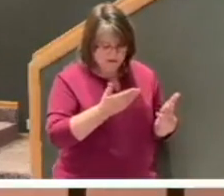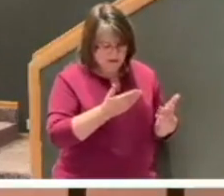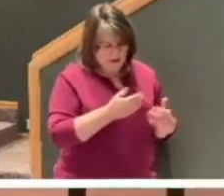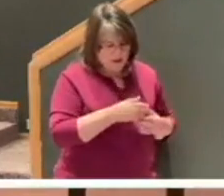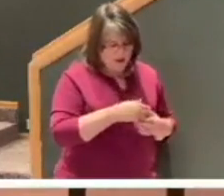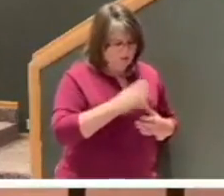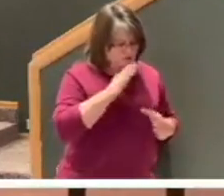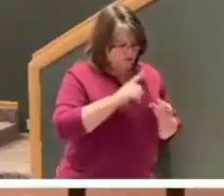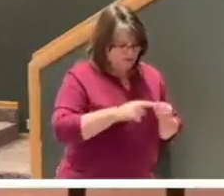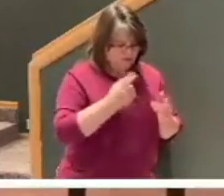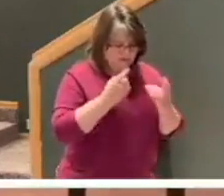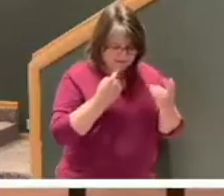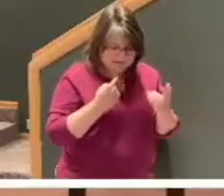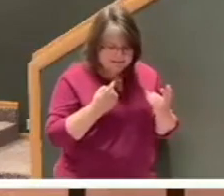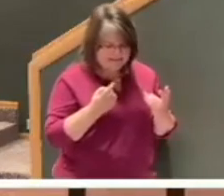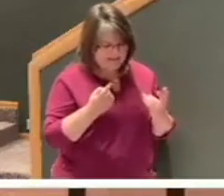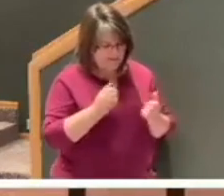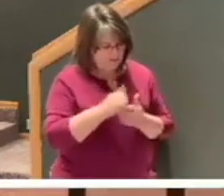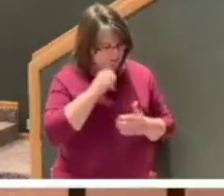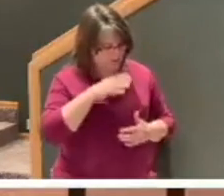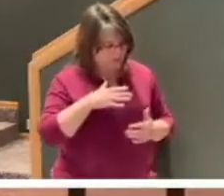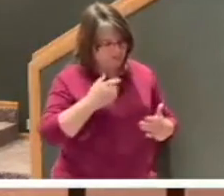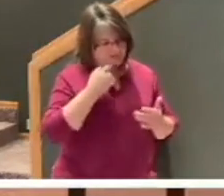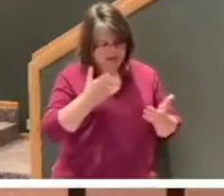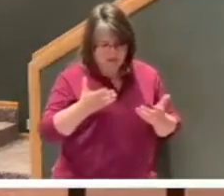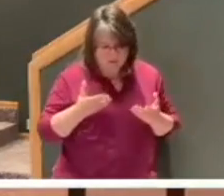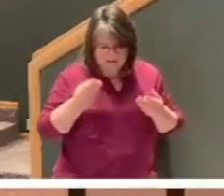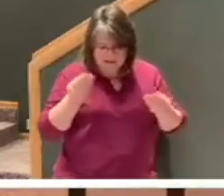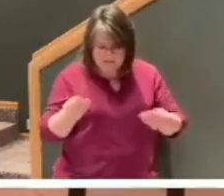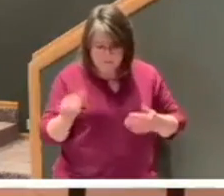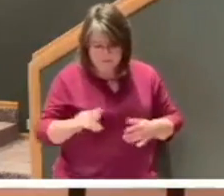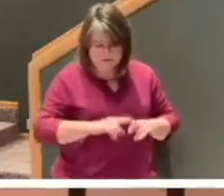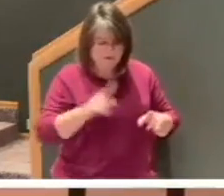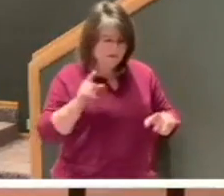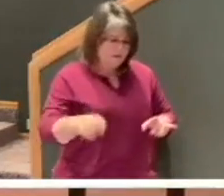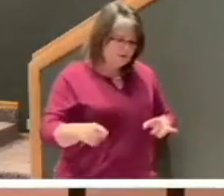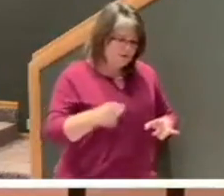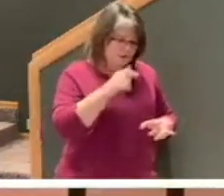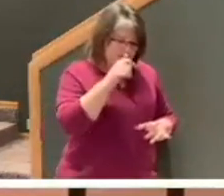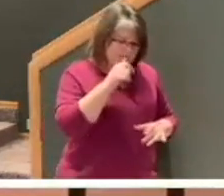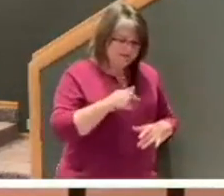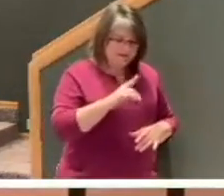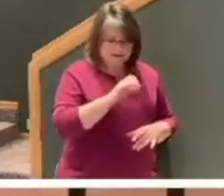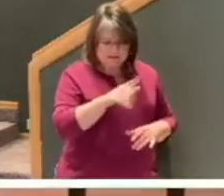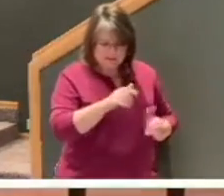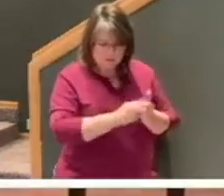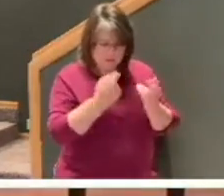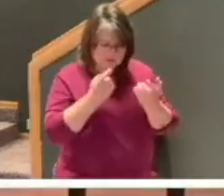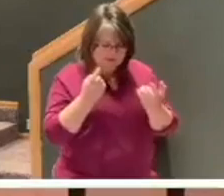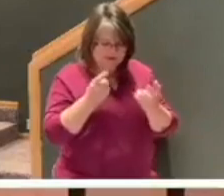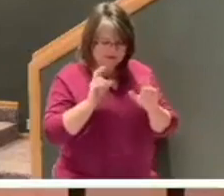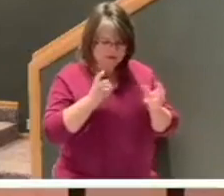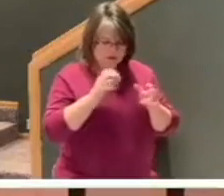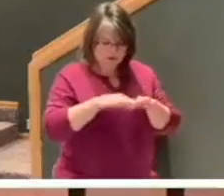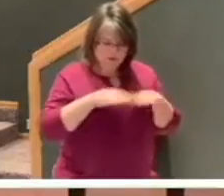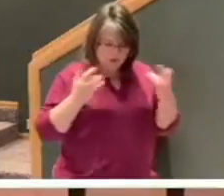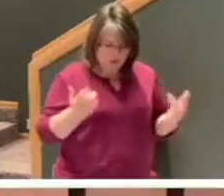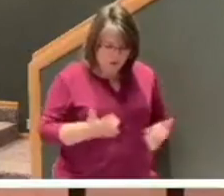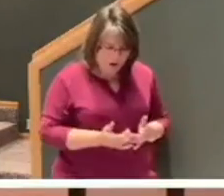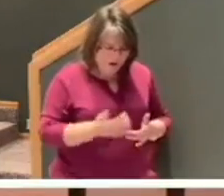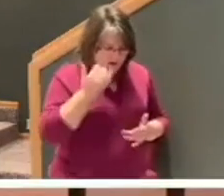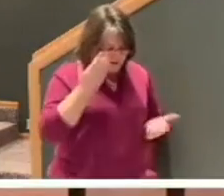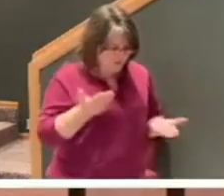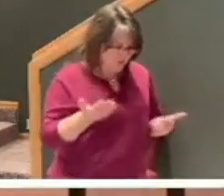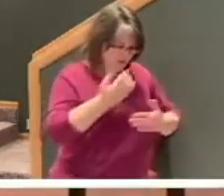and dealt with the sin and says, I want to give you this, but you've got to deal with the sin issue in your heart. And so if you're